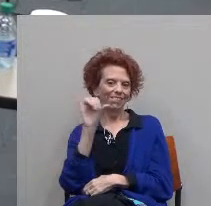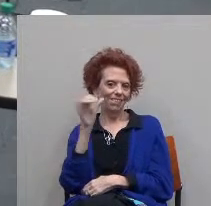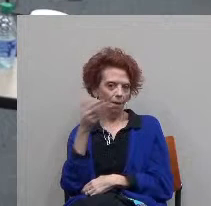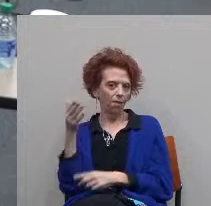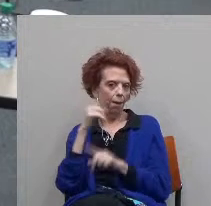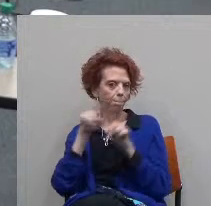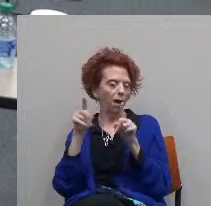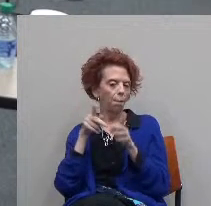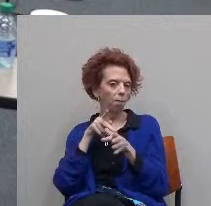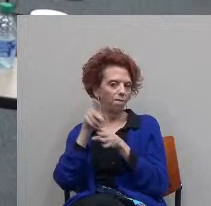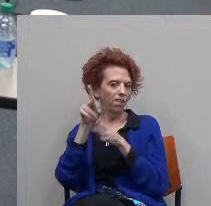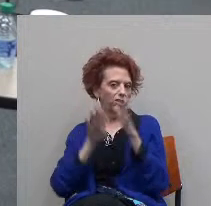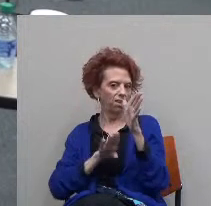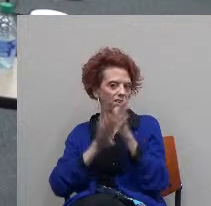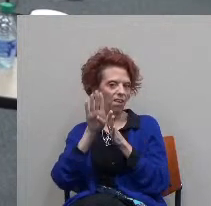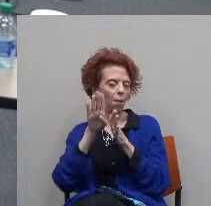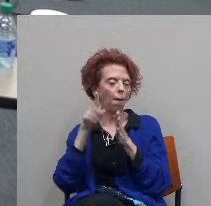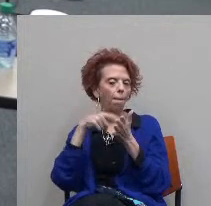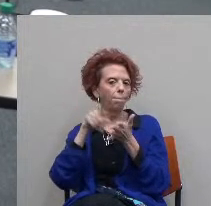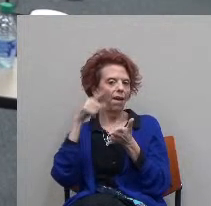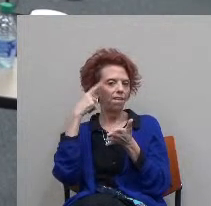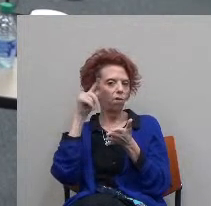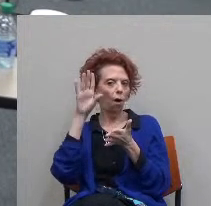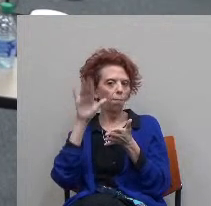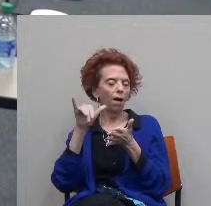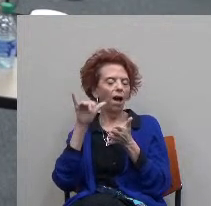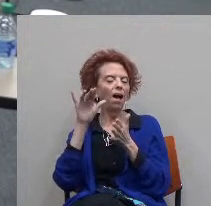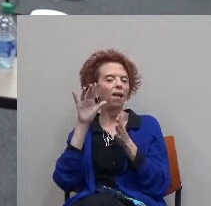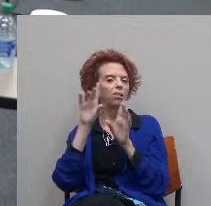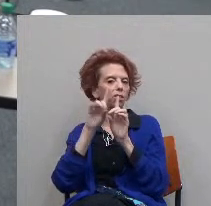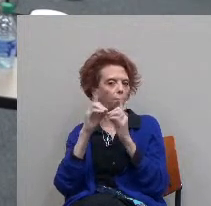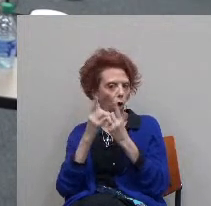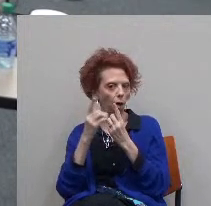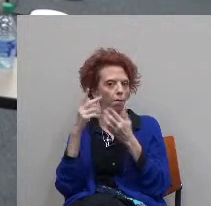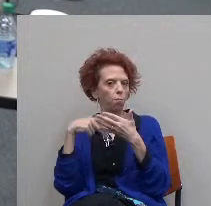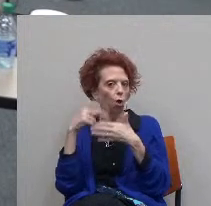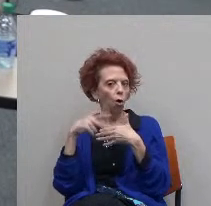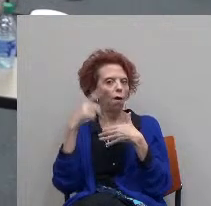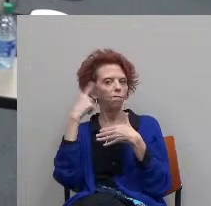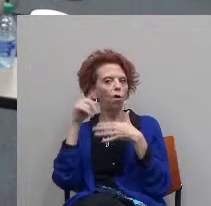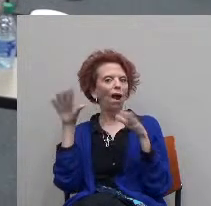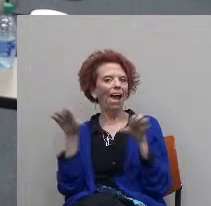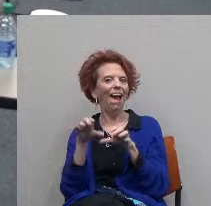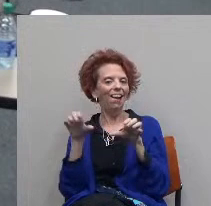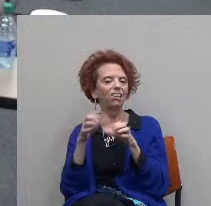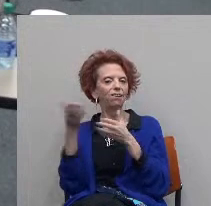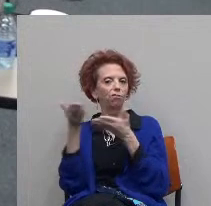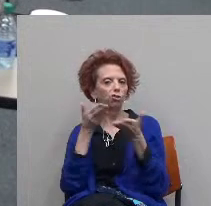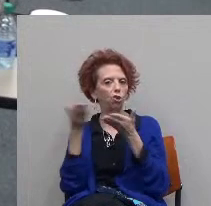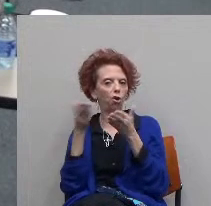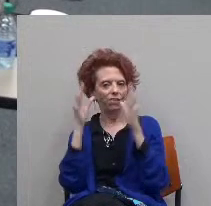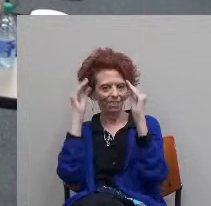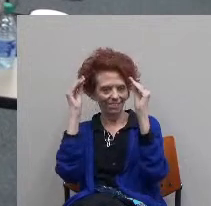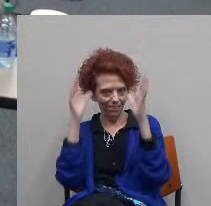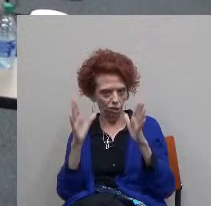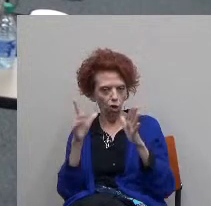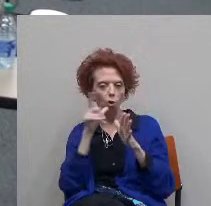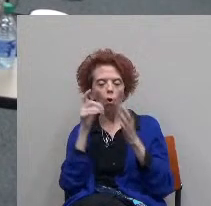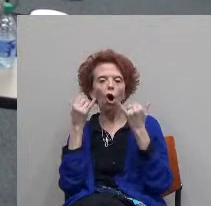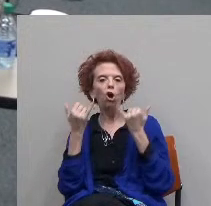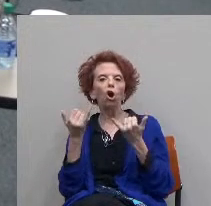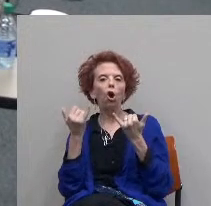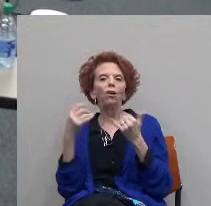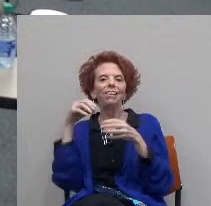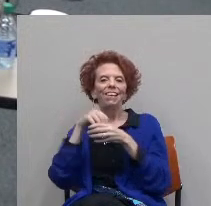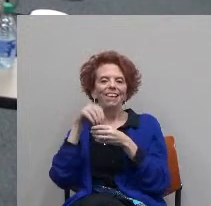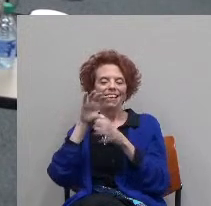a professional development, which is going to be paid for by the department, the program, for active service teachers. So that's the ones that are currently